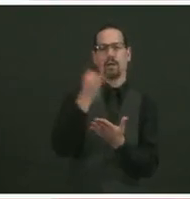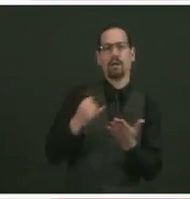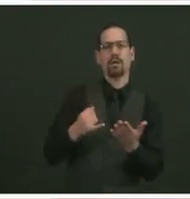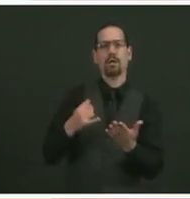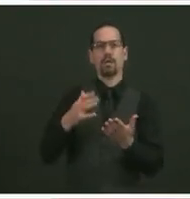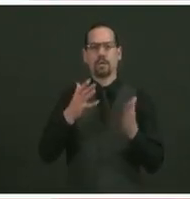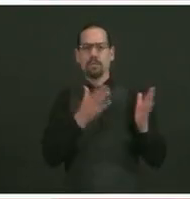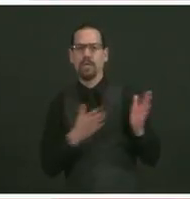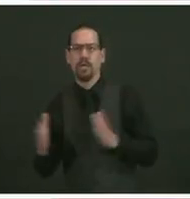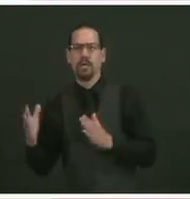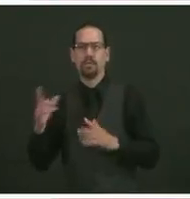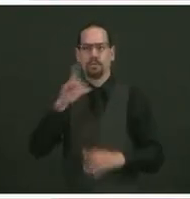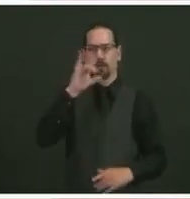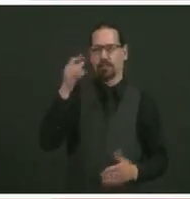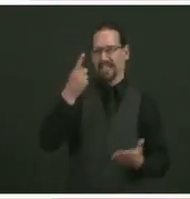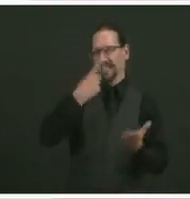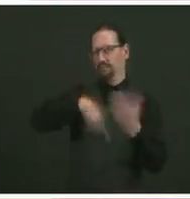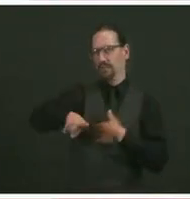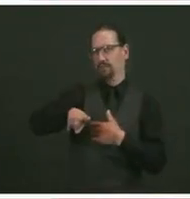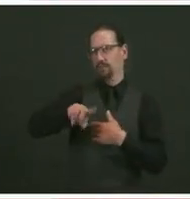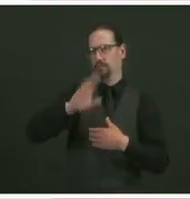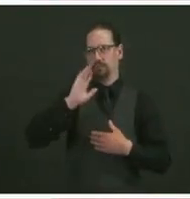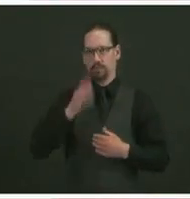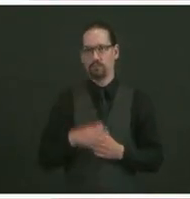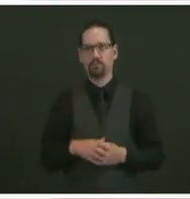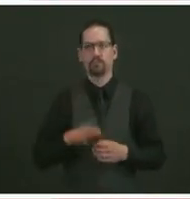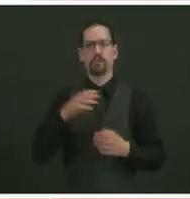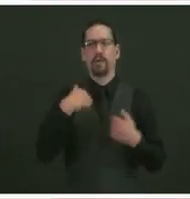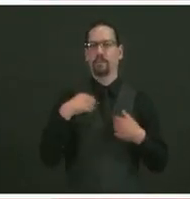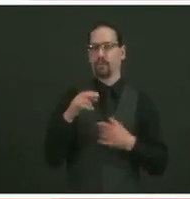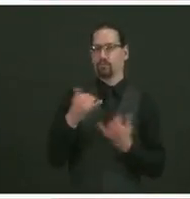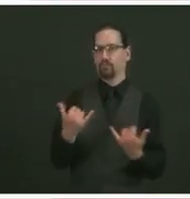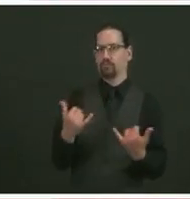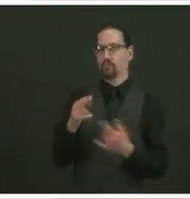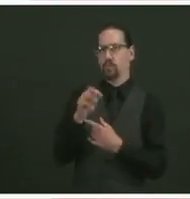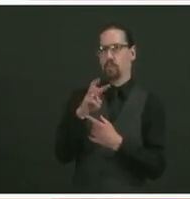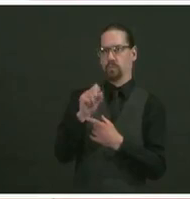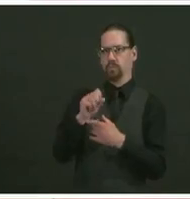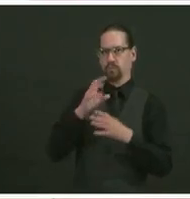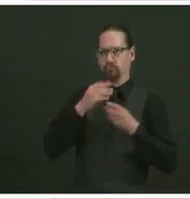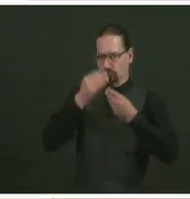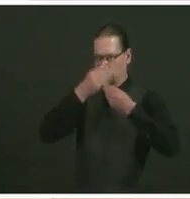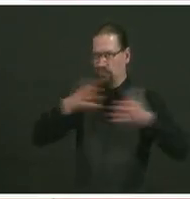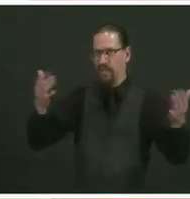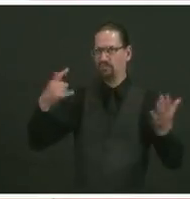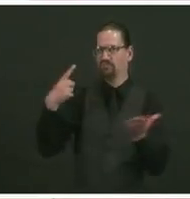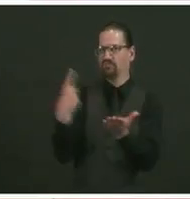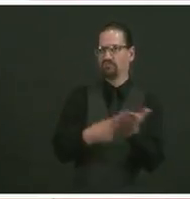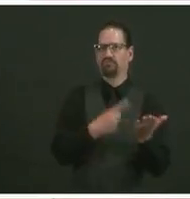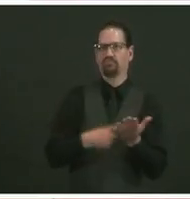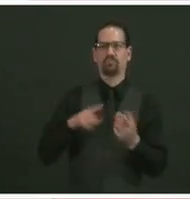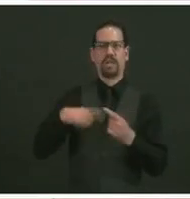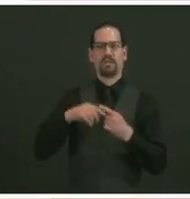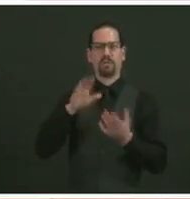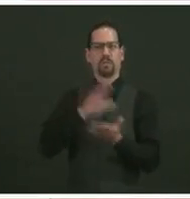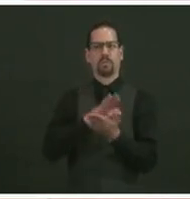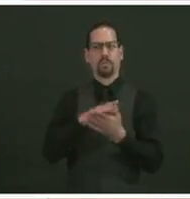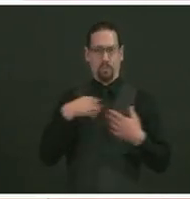going to put it into Monday, Wednesday, and Friday, and school is on the docket. I want to open school. Kids deserve school.